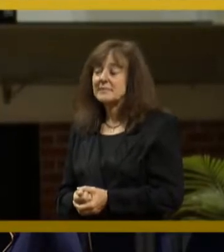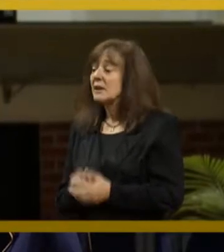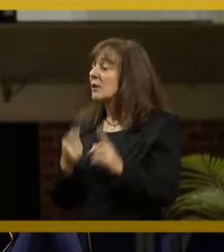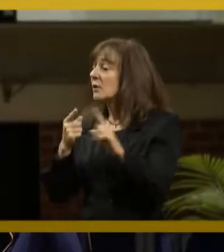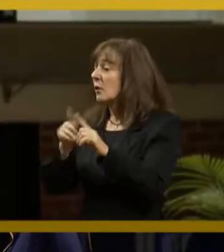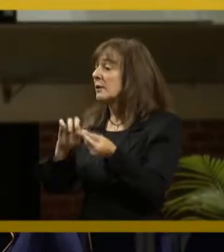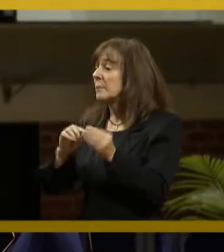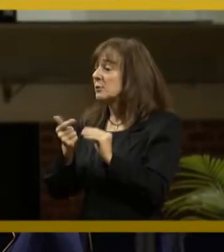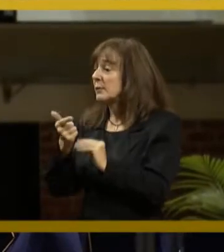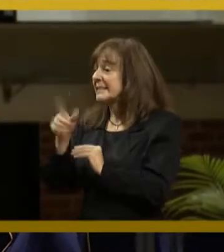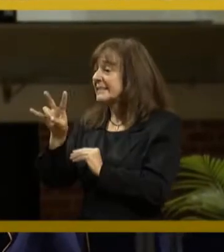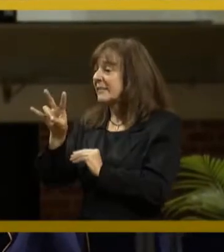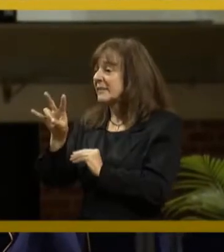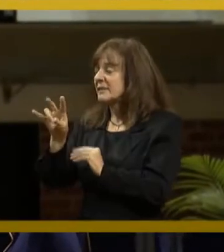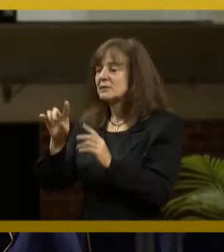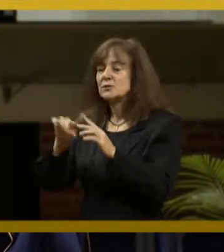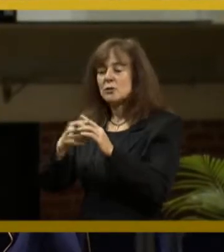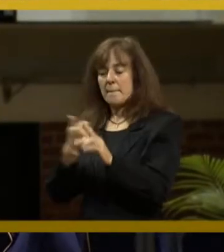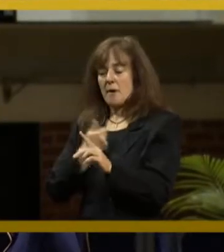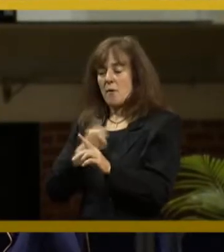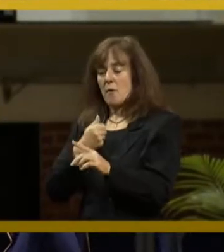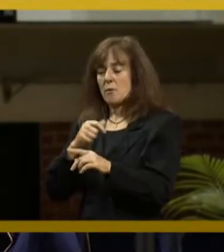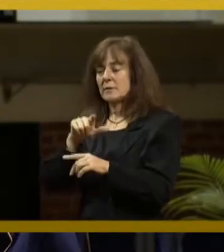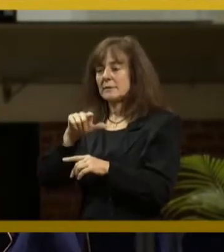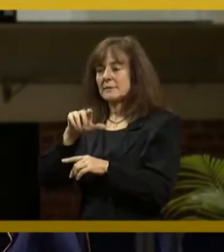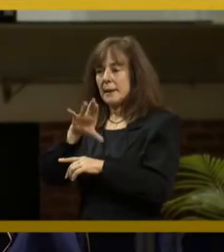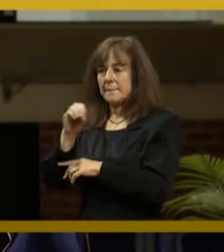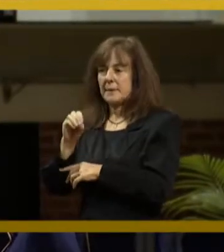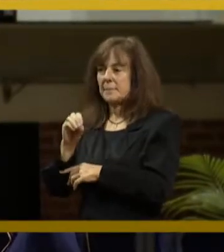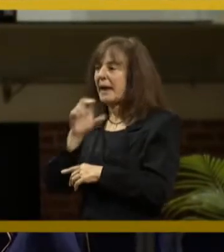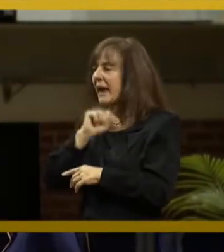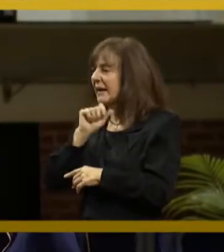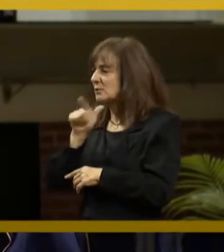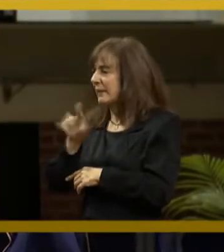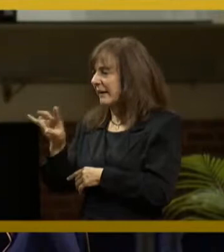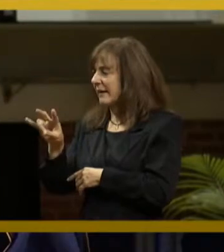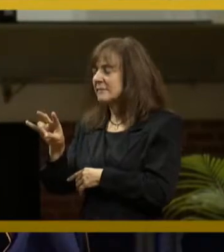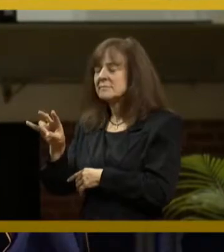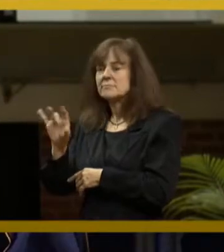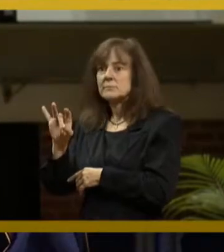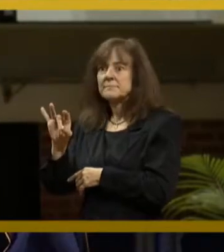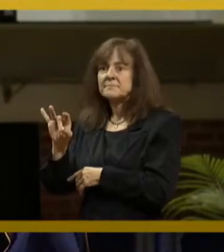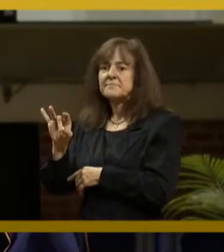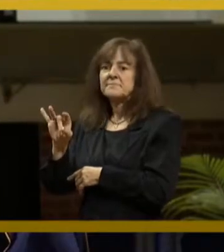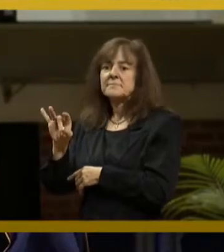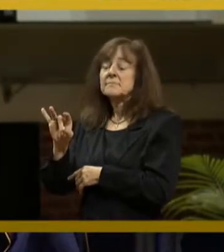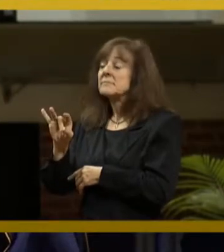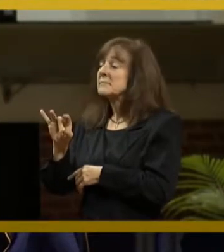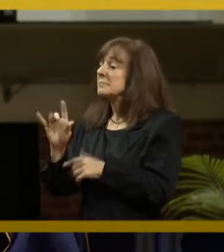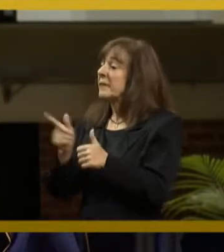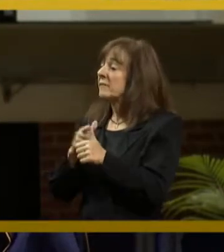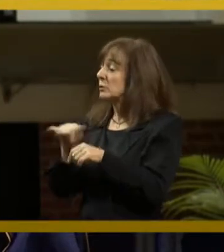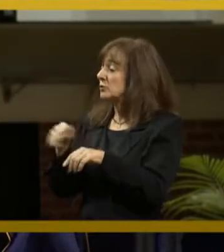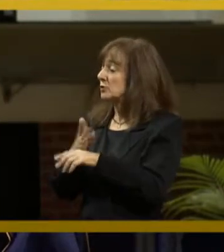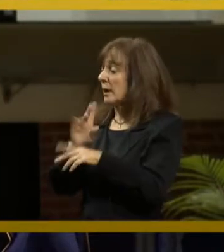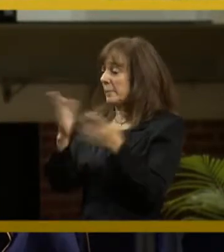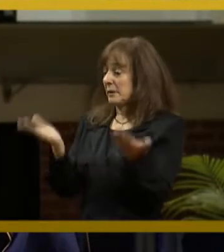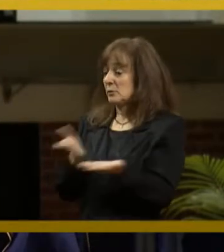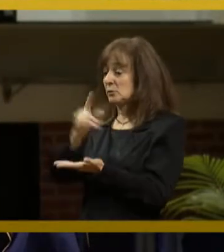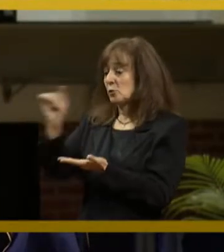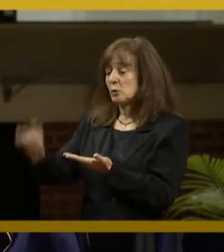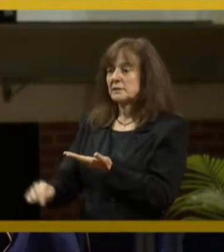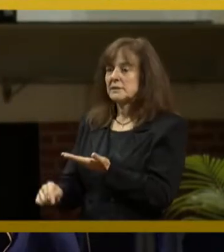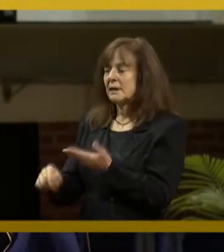Goal number 27, start my own company by age 28. In 1997, I got my first job in Tulsa,